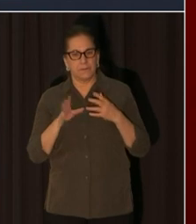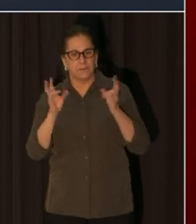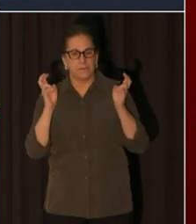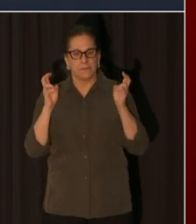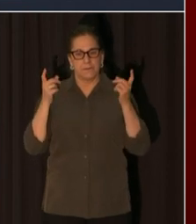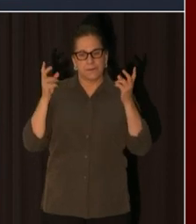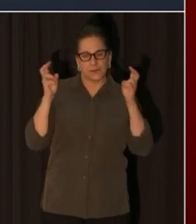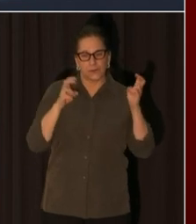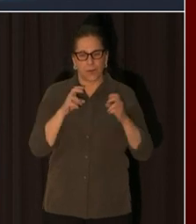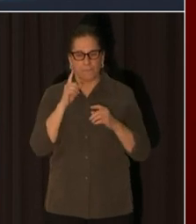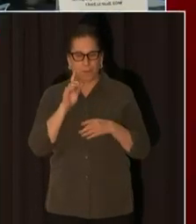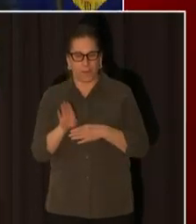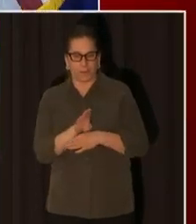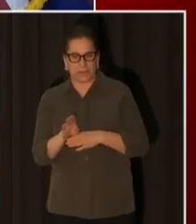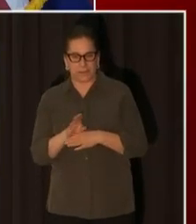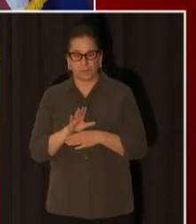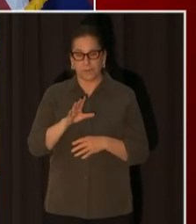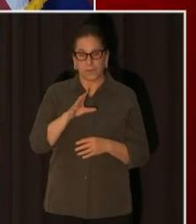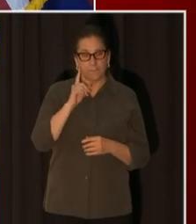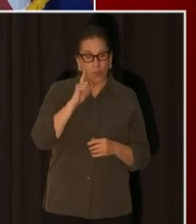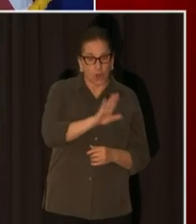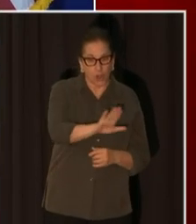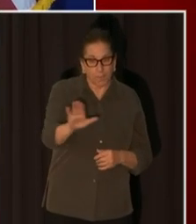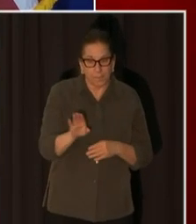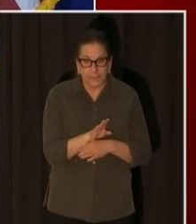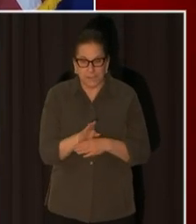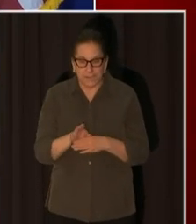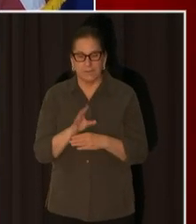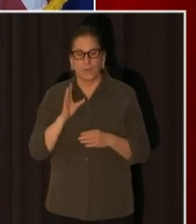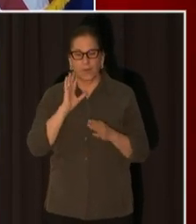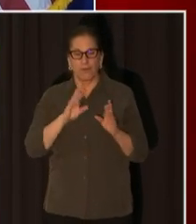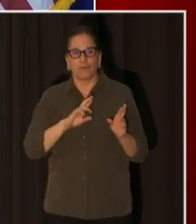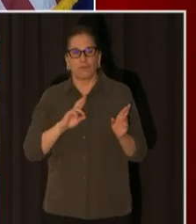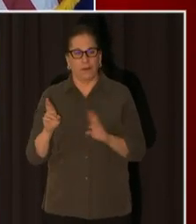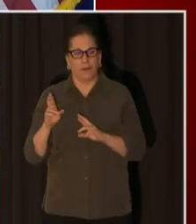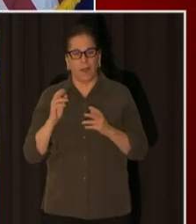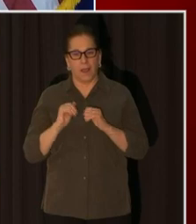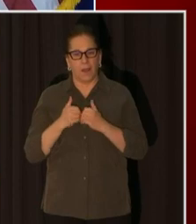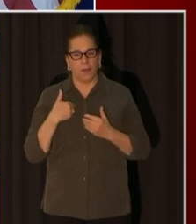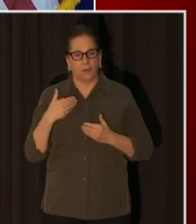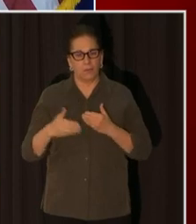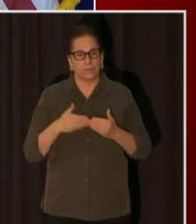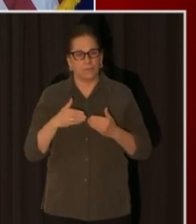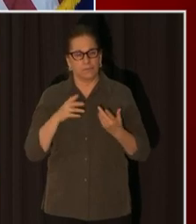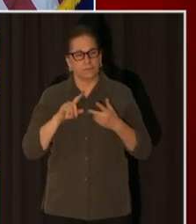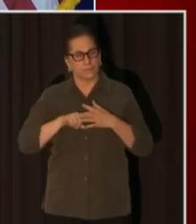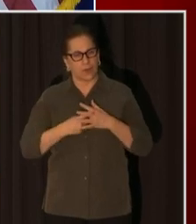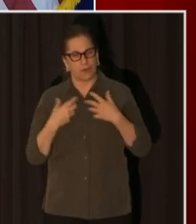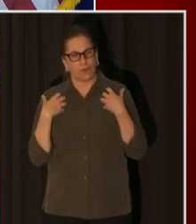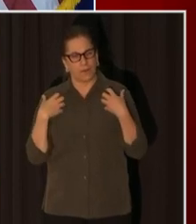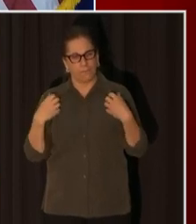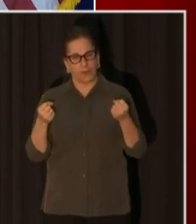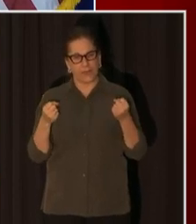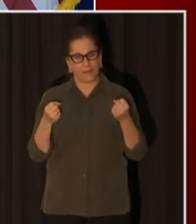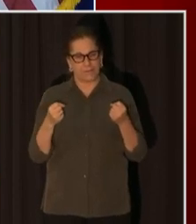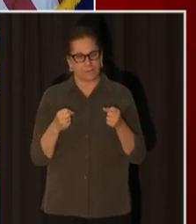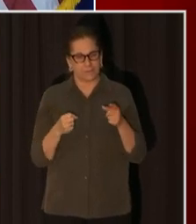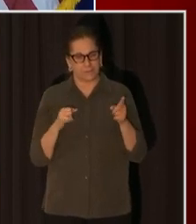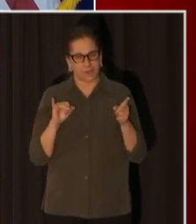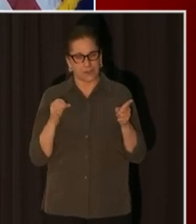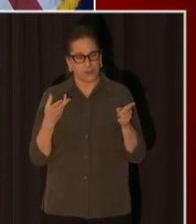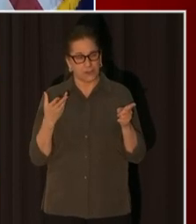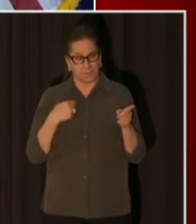business prepared as we continue with the response and get ready for the recovery. So I'm John Felchicchio. I'm the Acting Deputy Mayor for